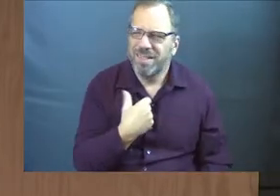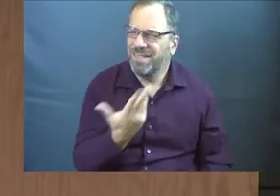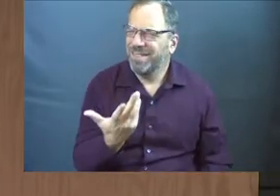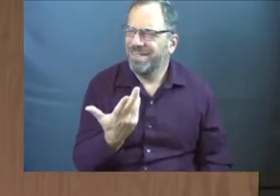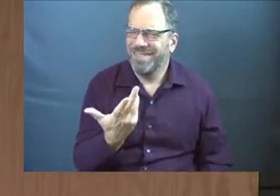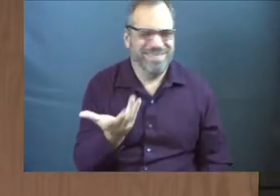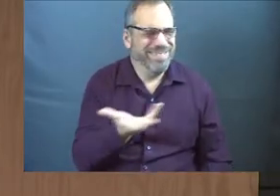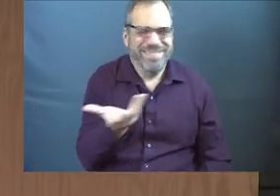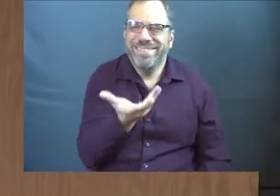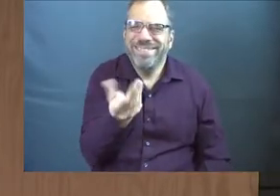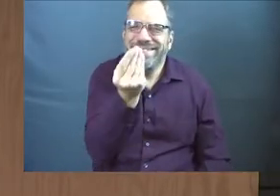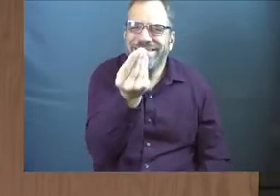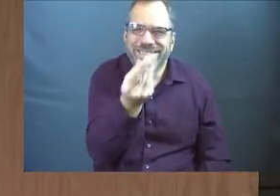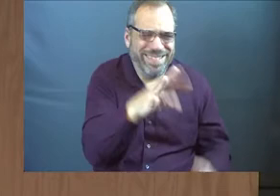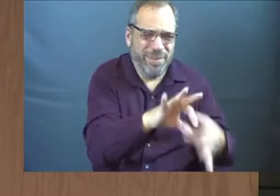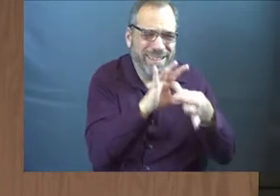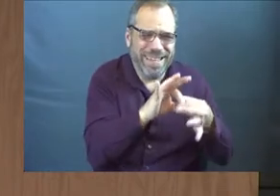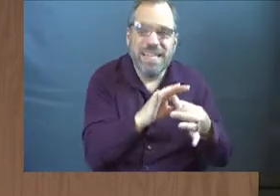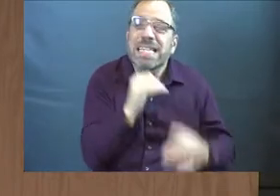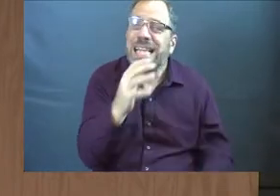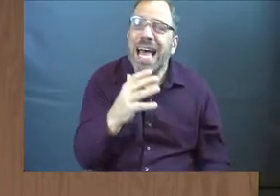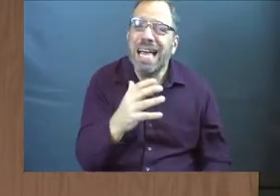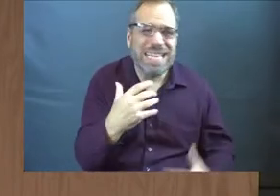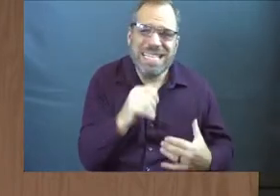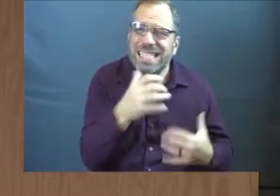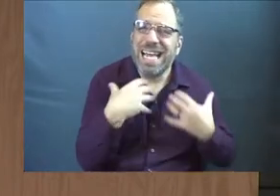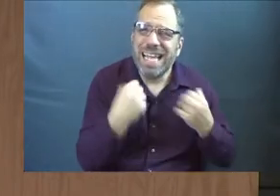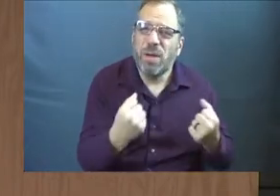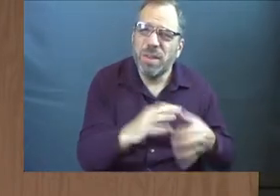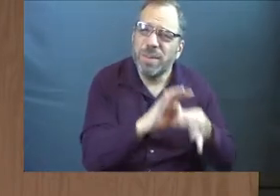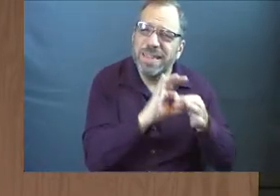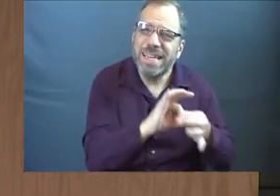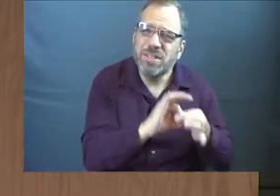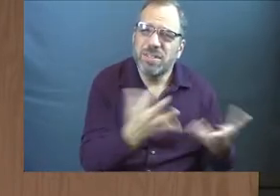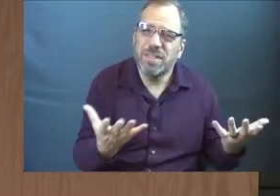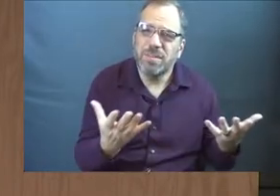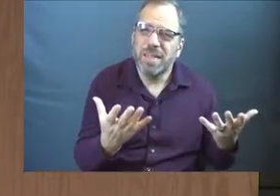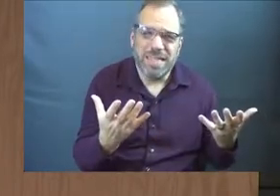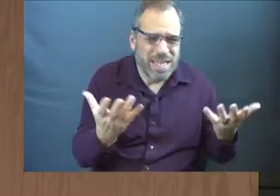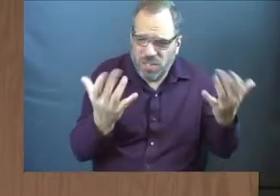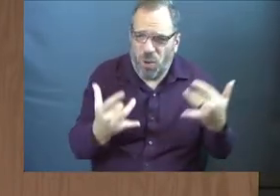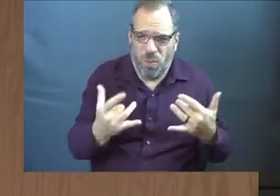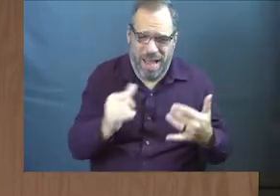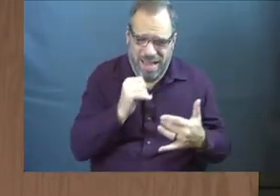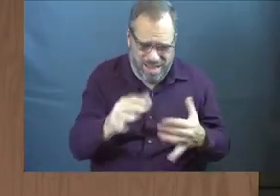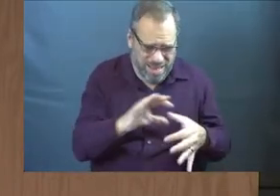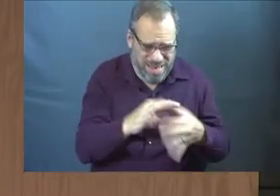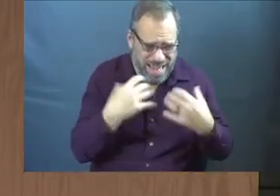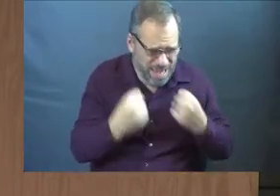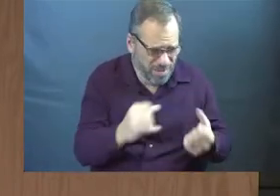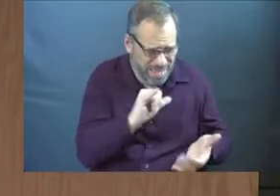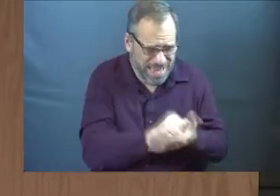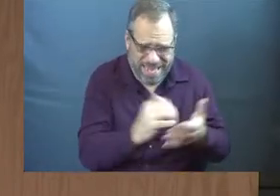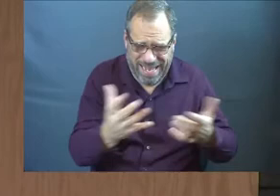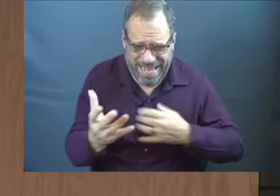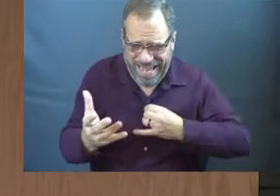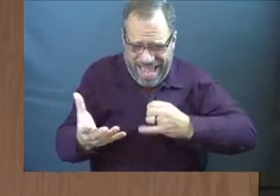relationship is that? That's an unhealthy relationship. So why do we take unhealthy things like that